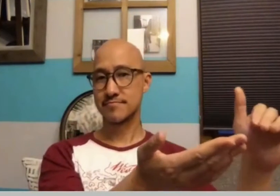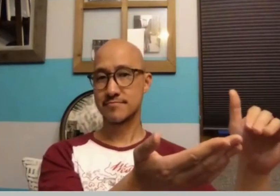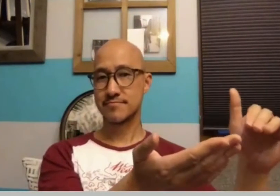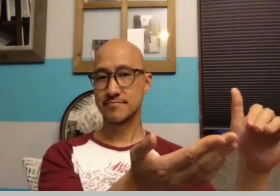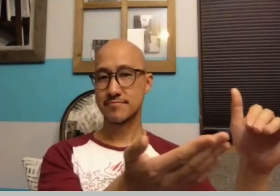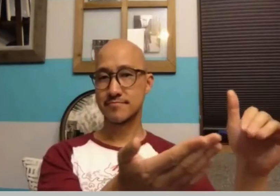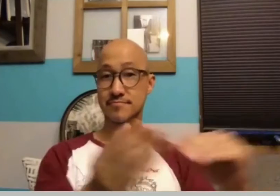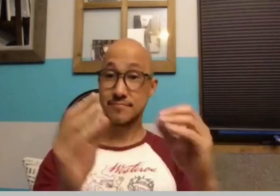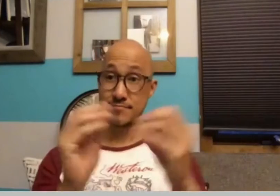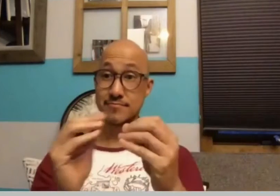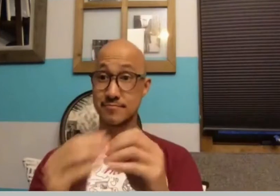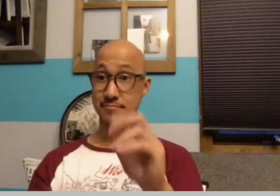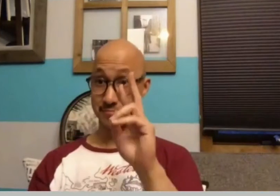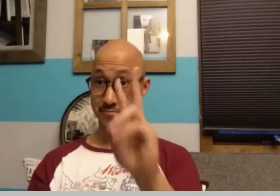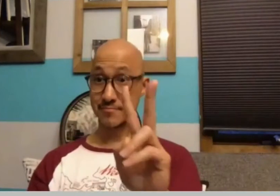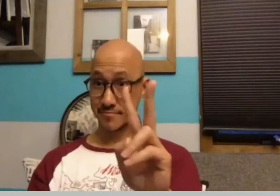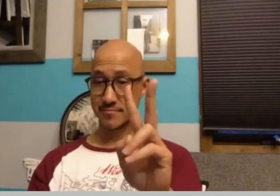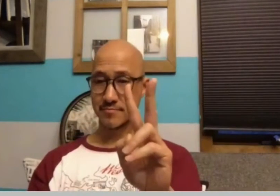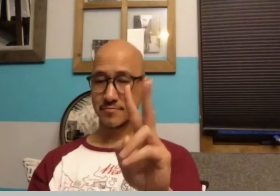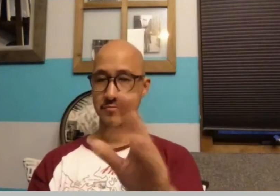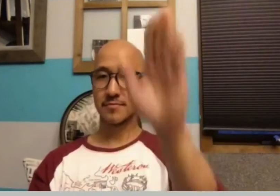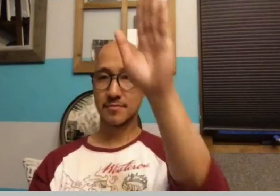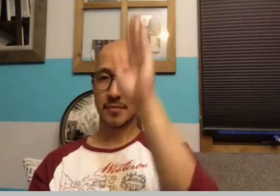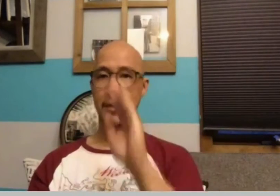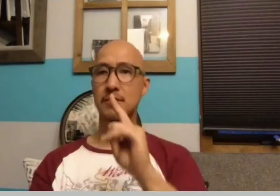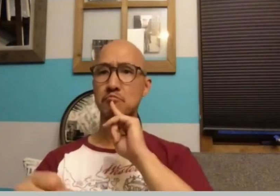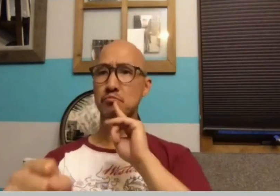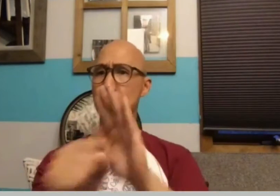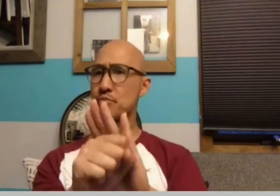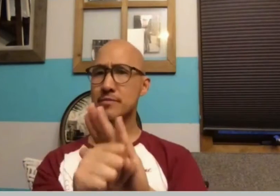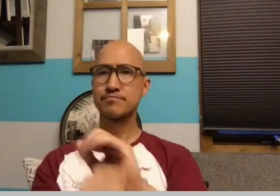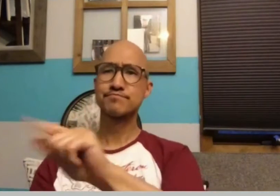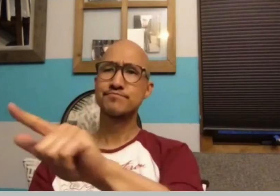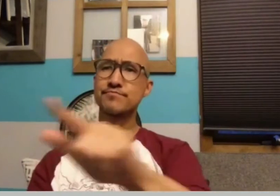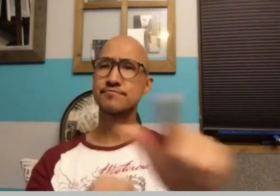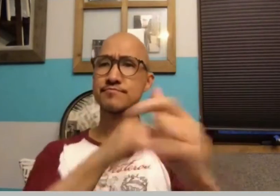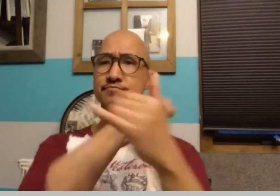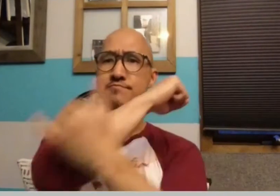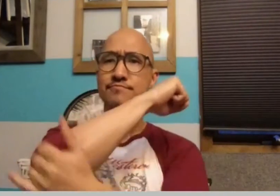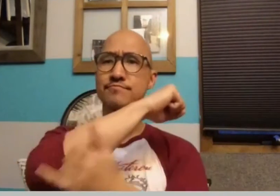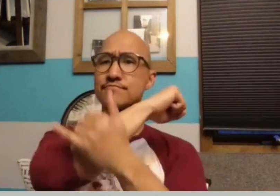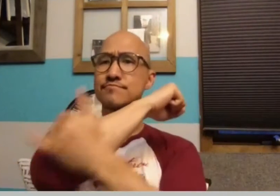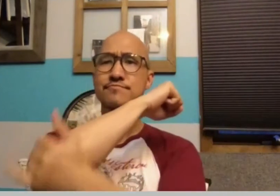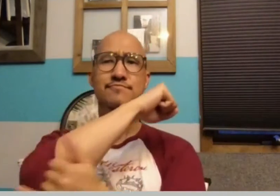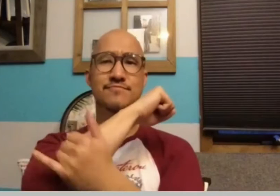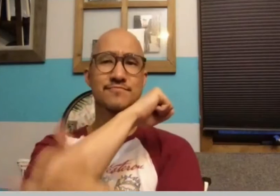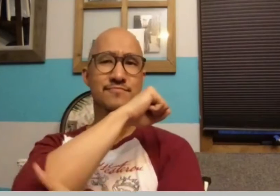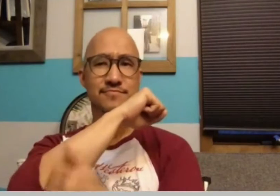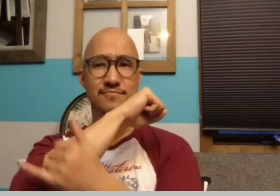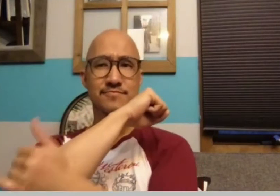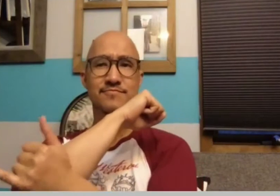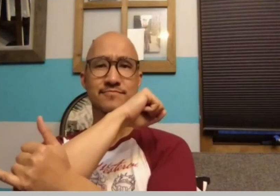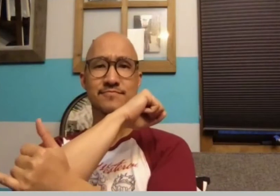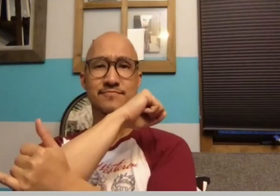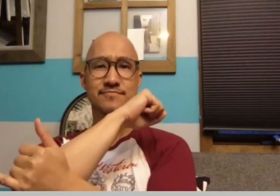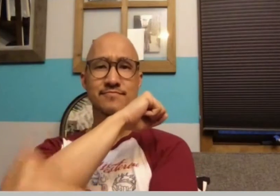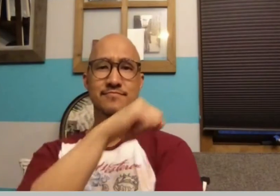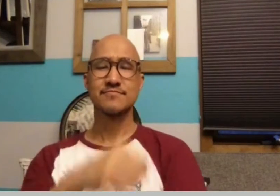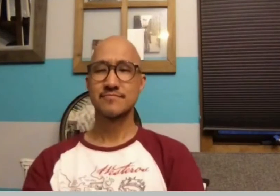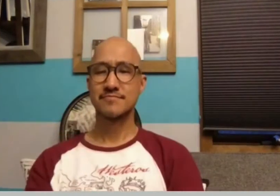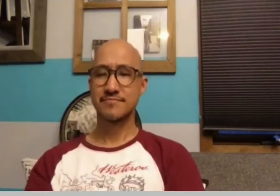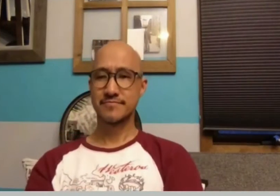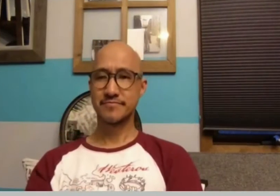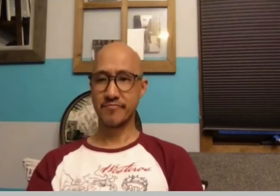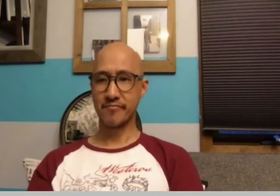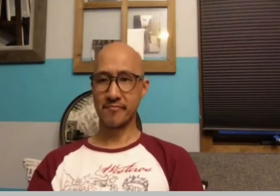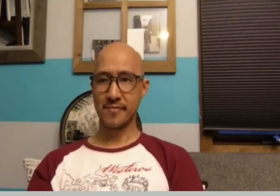promise. And it's a messianic promise for not just Israel, but really for all nations. Here,